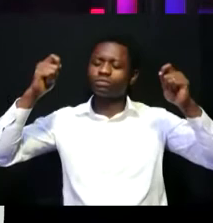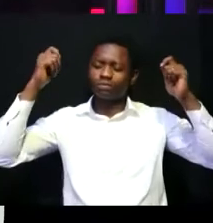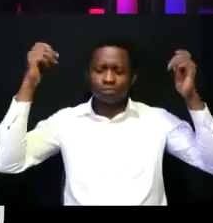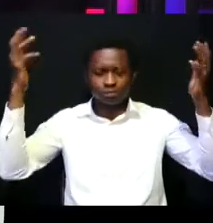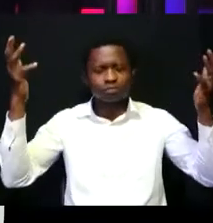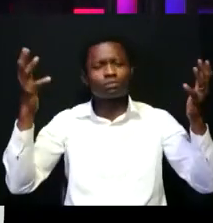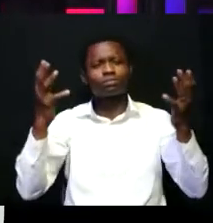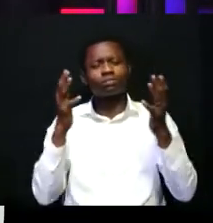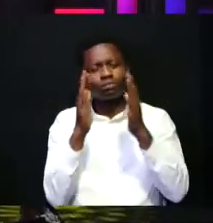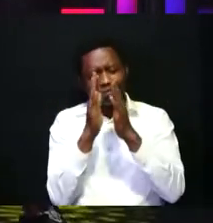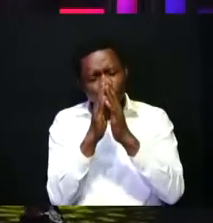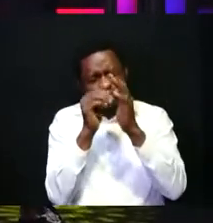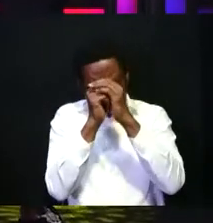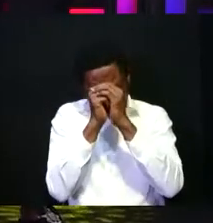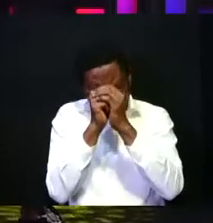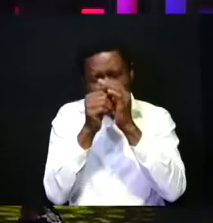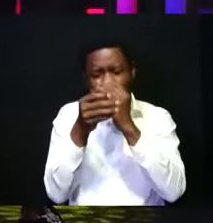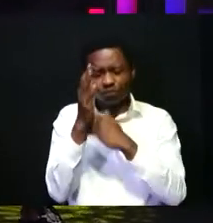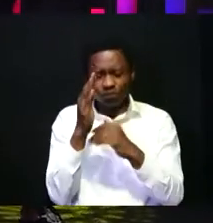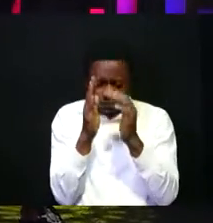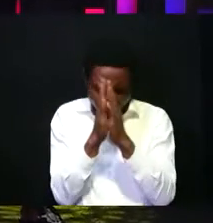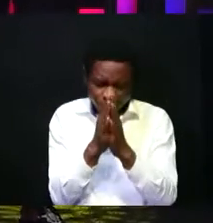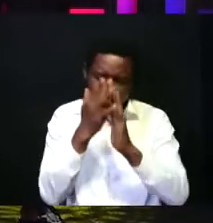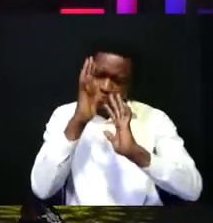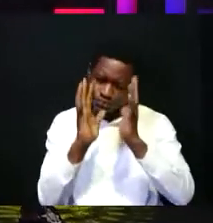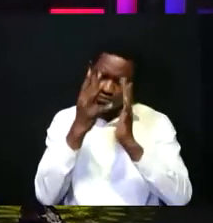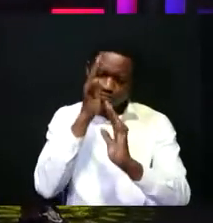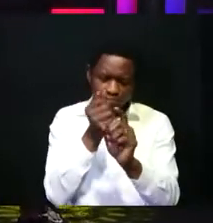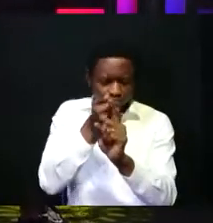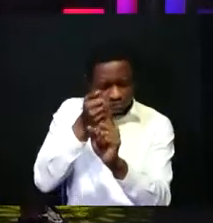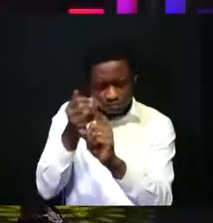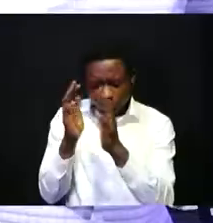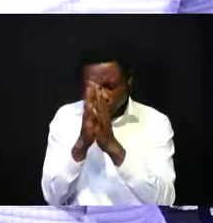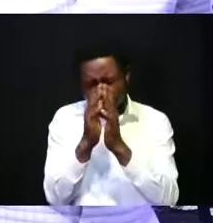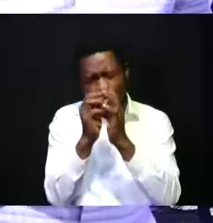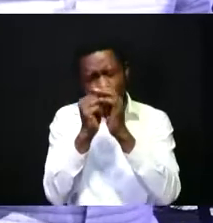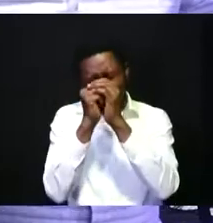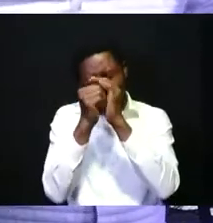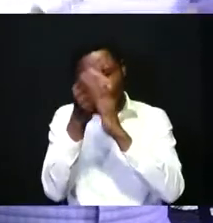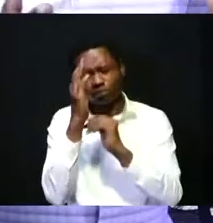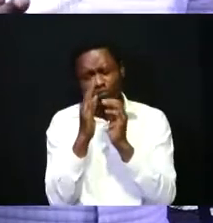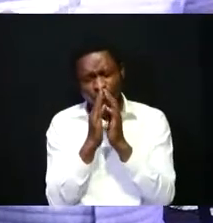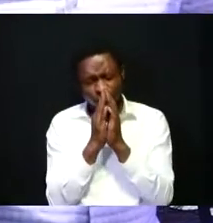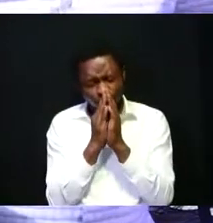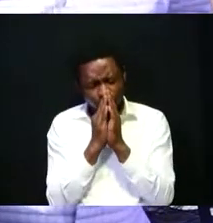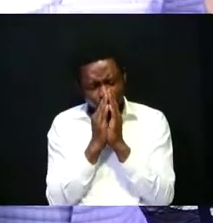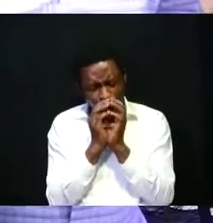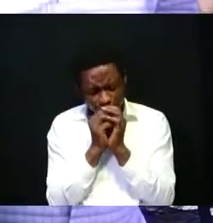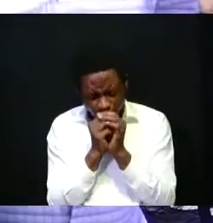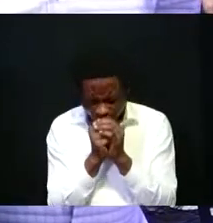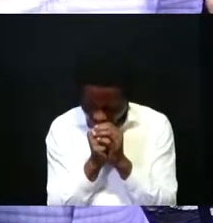Lift your voice and exalt the King of Kings and the Lord of Lords. Lord, you are worthy to receive the glory. You are worthy to receive the